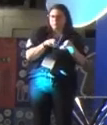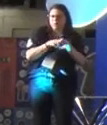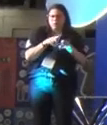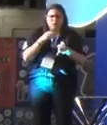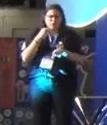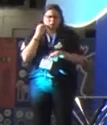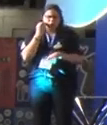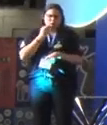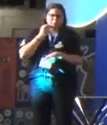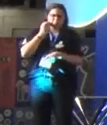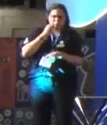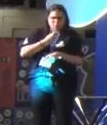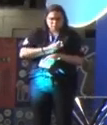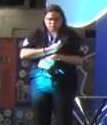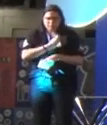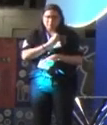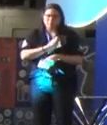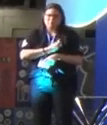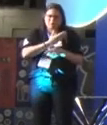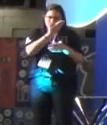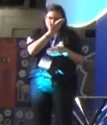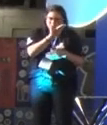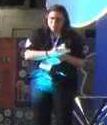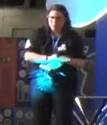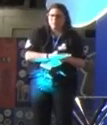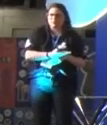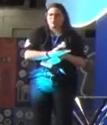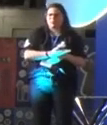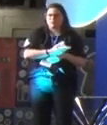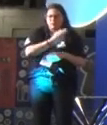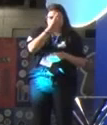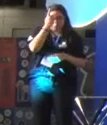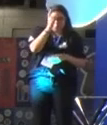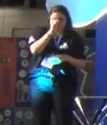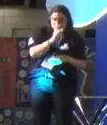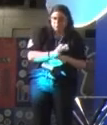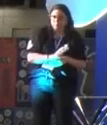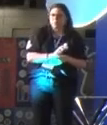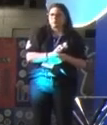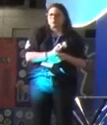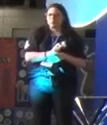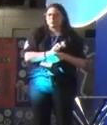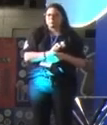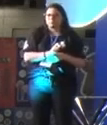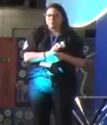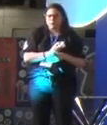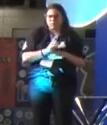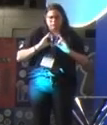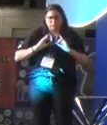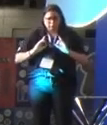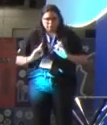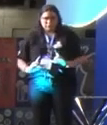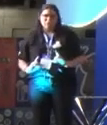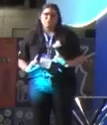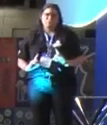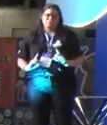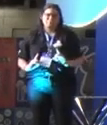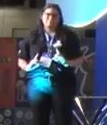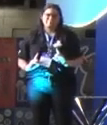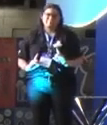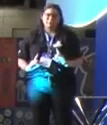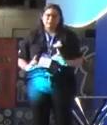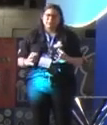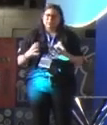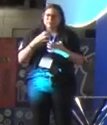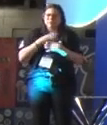saying that he, as a person with a profound disability, has felt despair, has considered giving